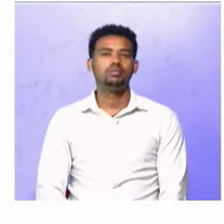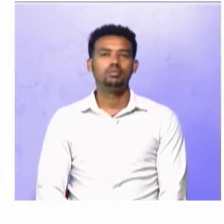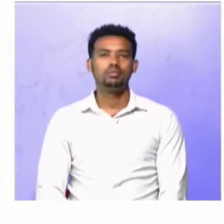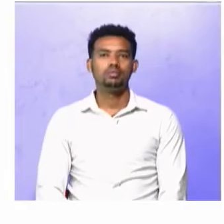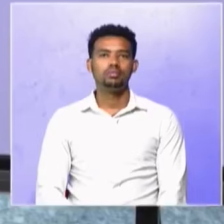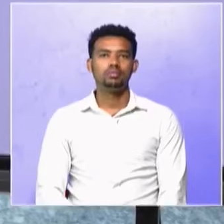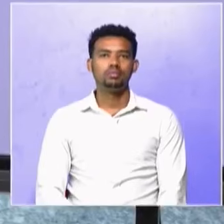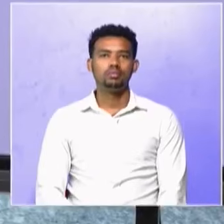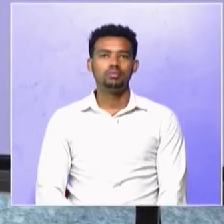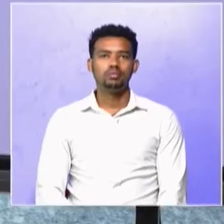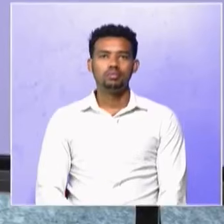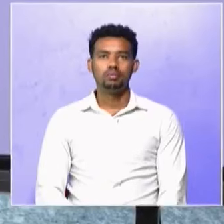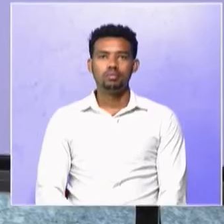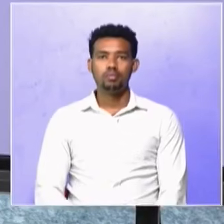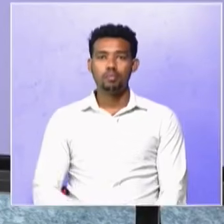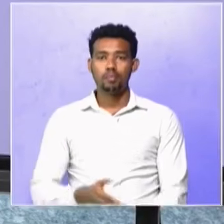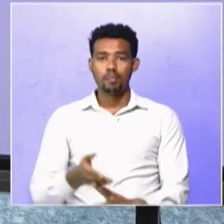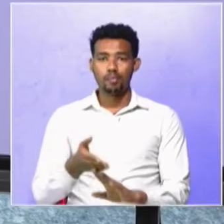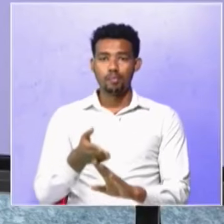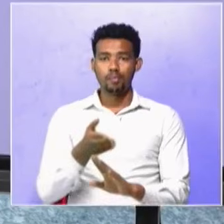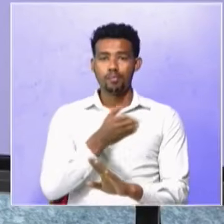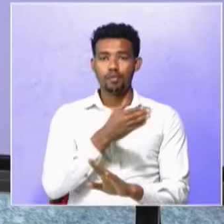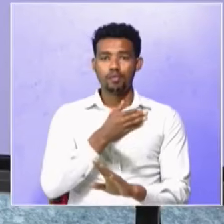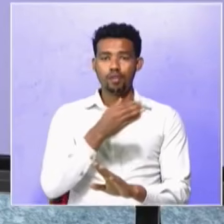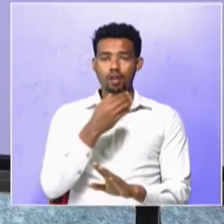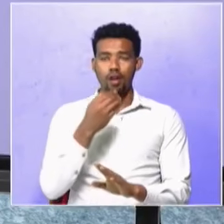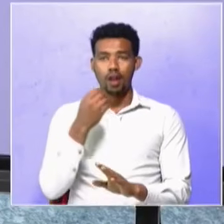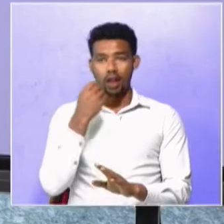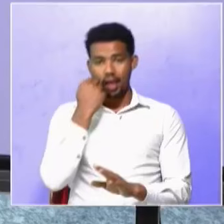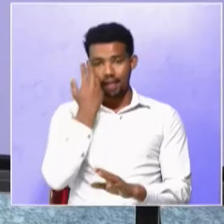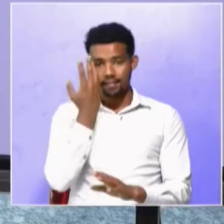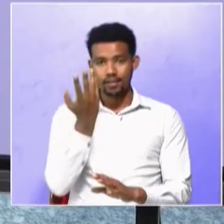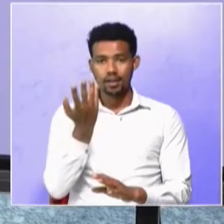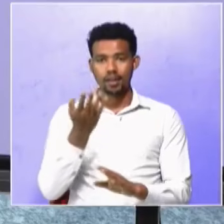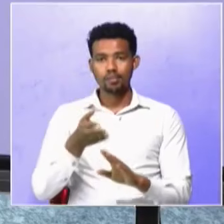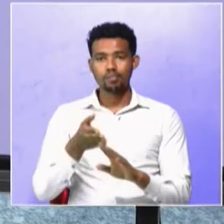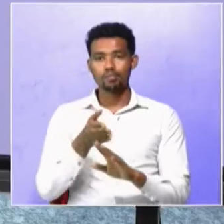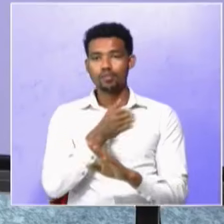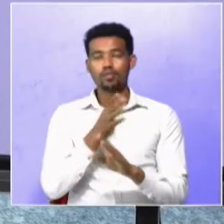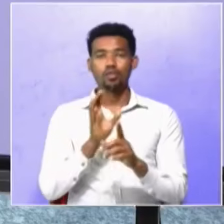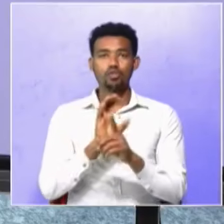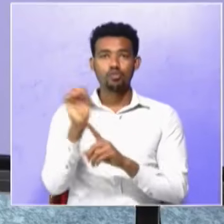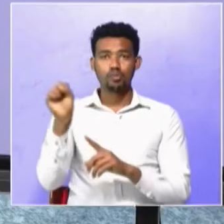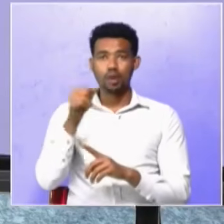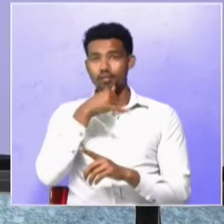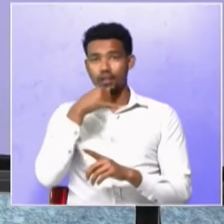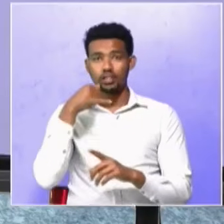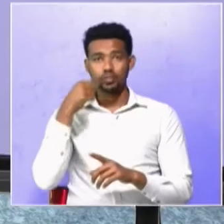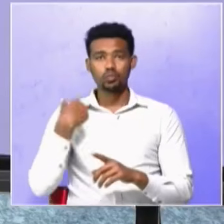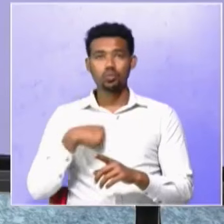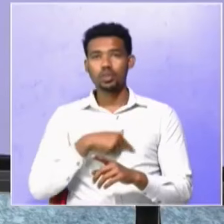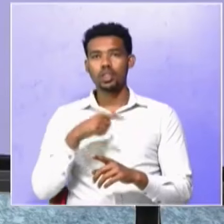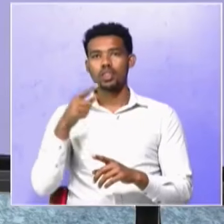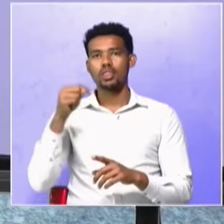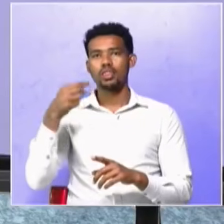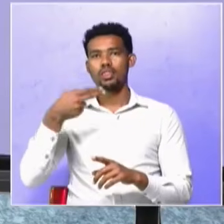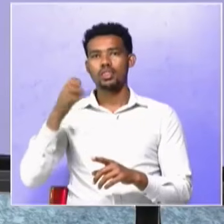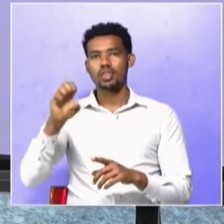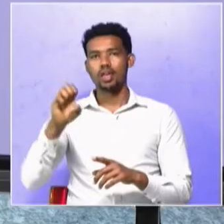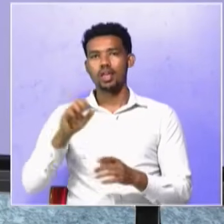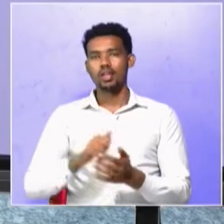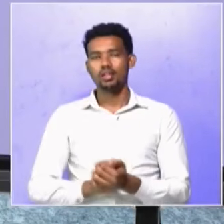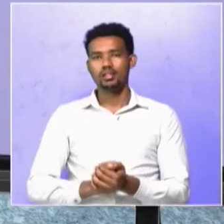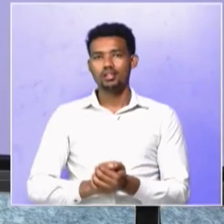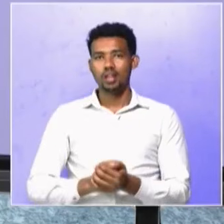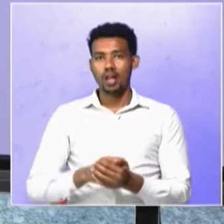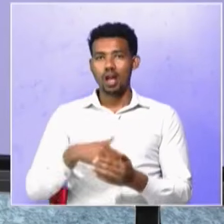the, before, every day before superlative adjective, we are using what? The. After